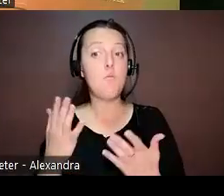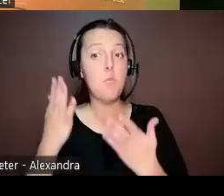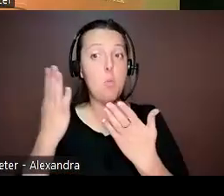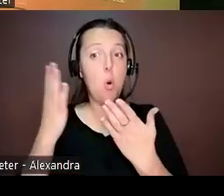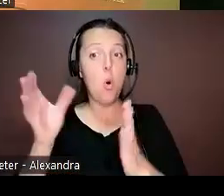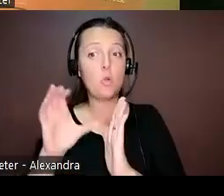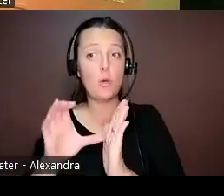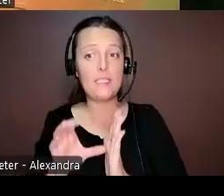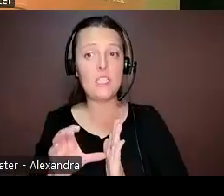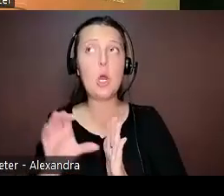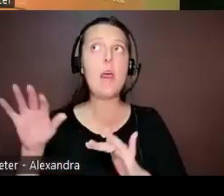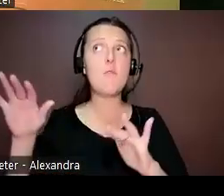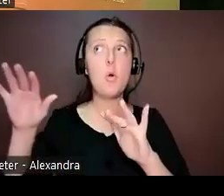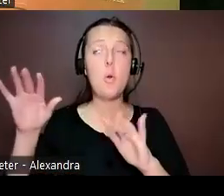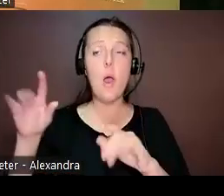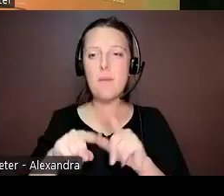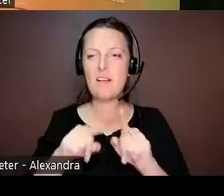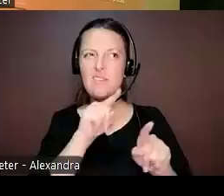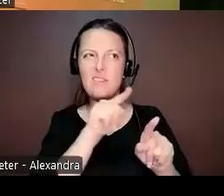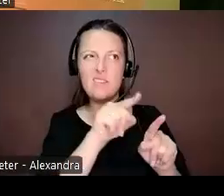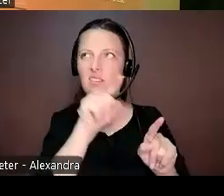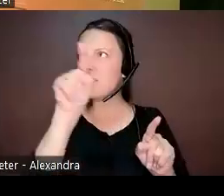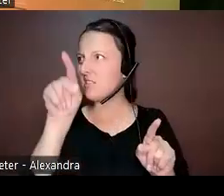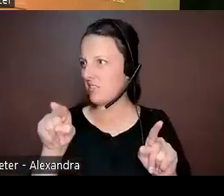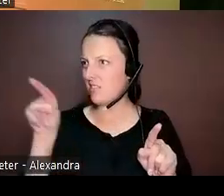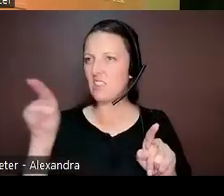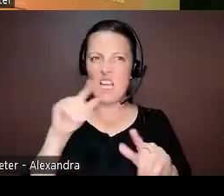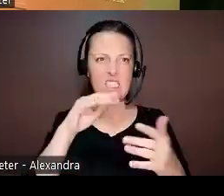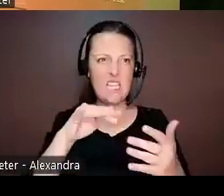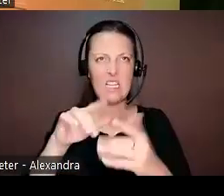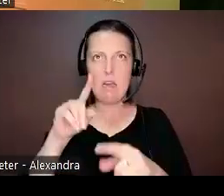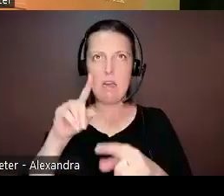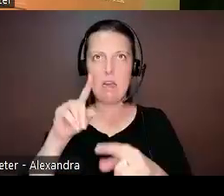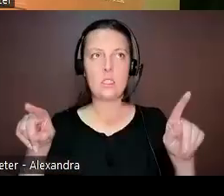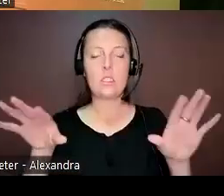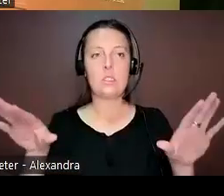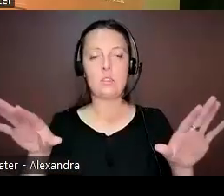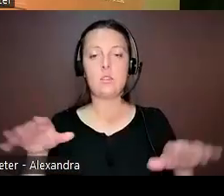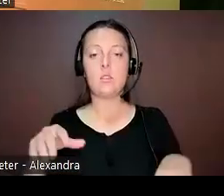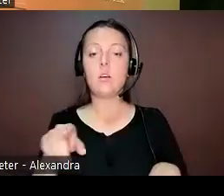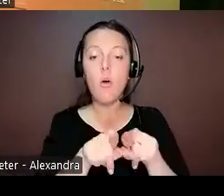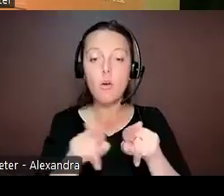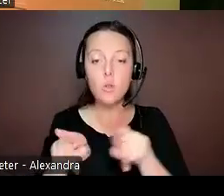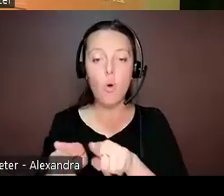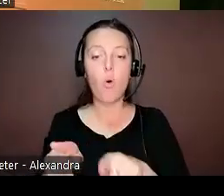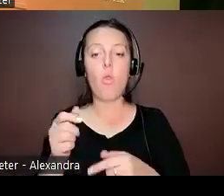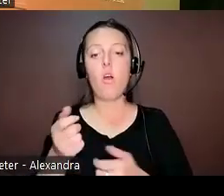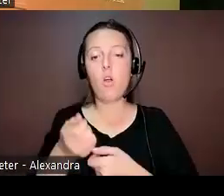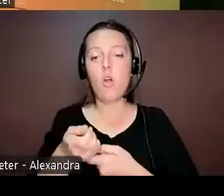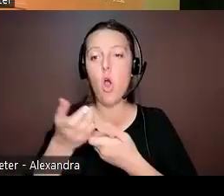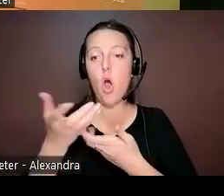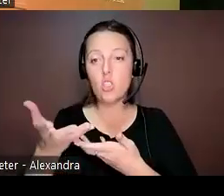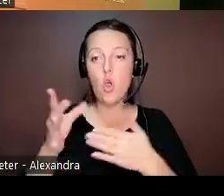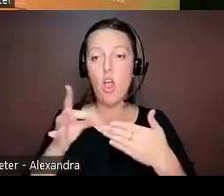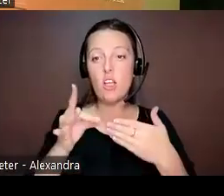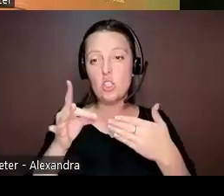different criteria. And the causal direction is also confusing because depression